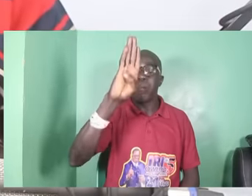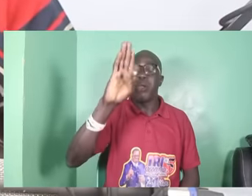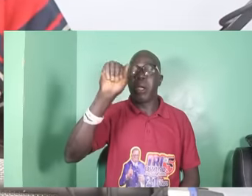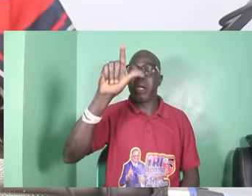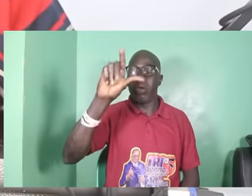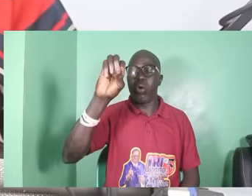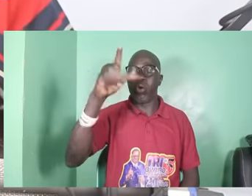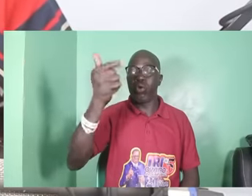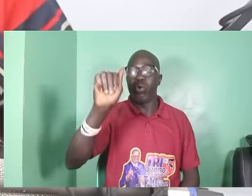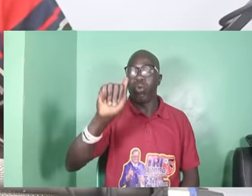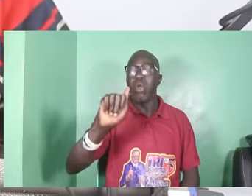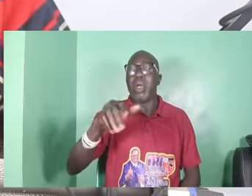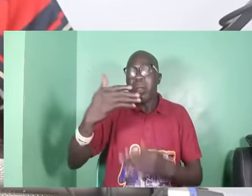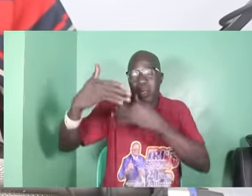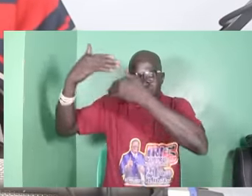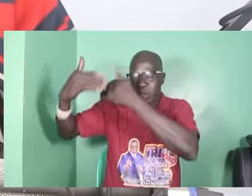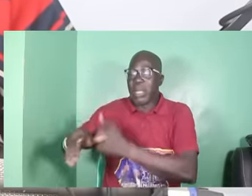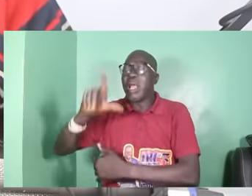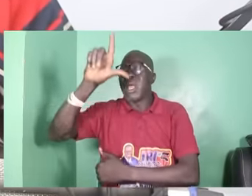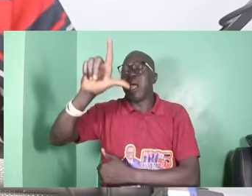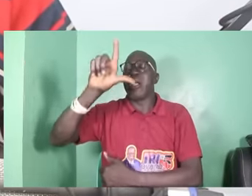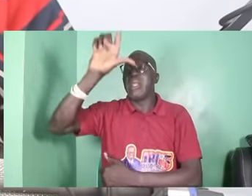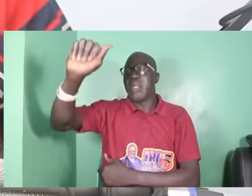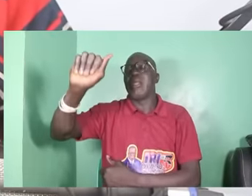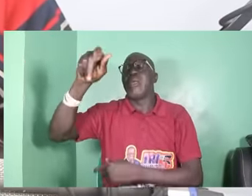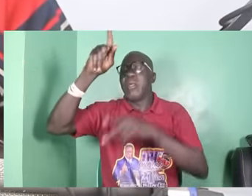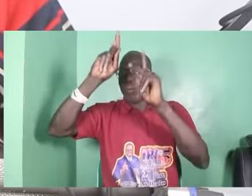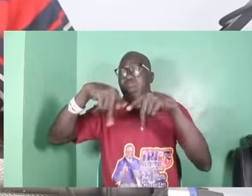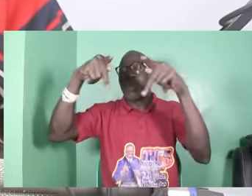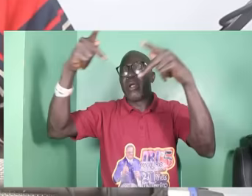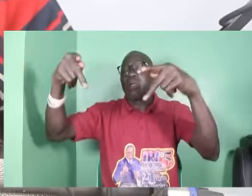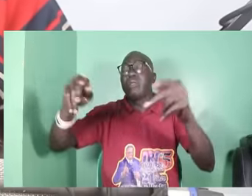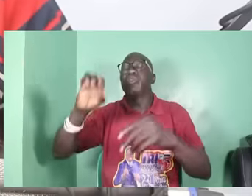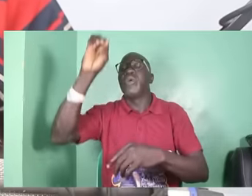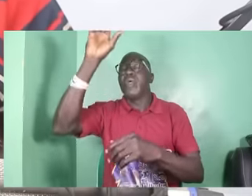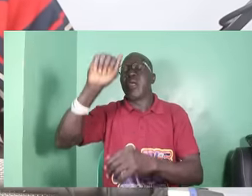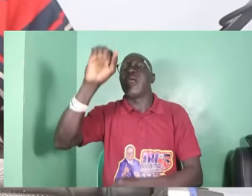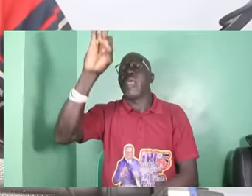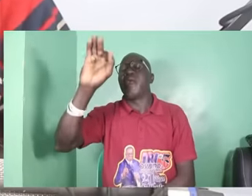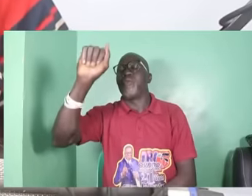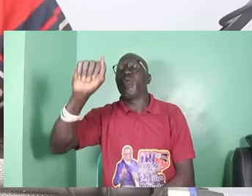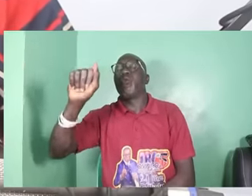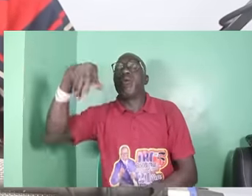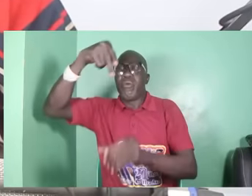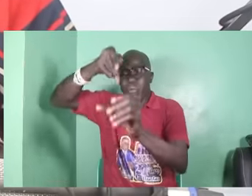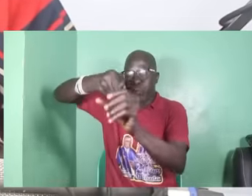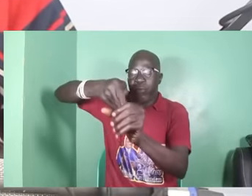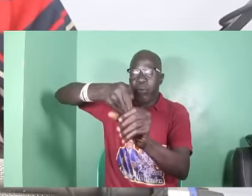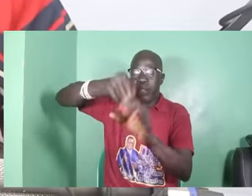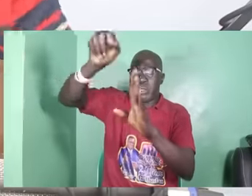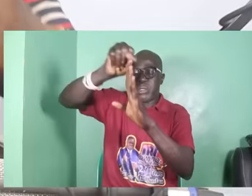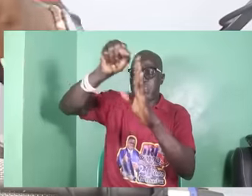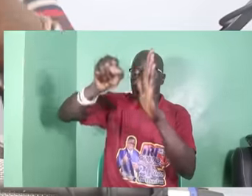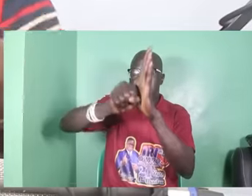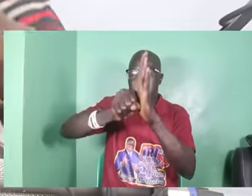Balogun House. LA Primary School. Beside LA Primary School. Opposite AFO Fuel Station.